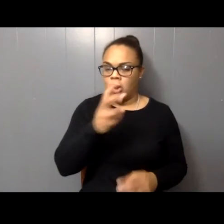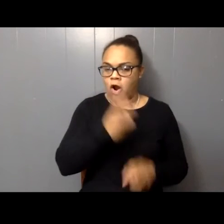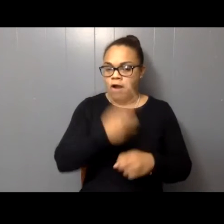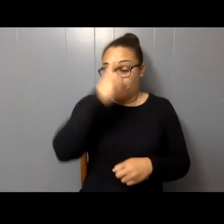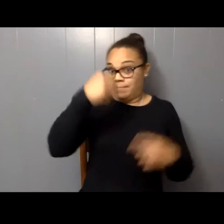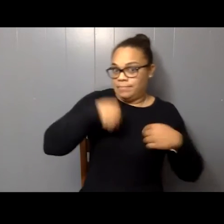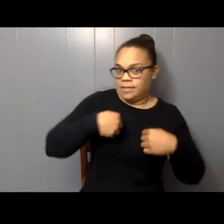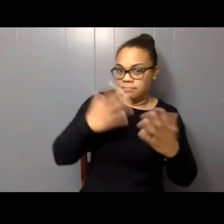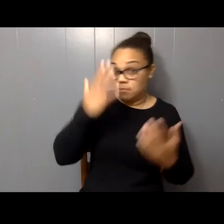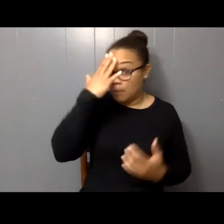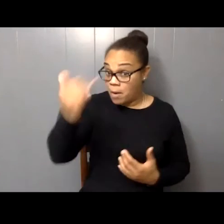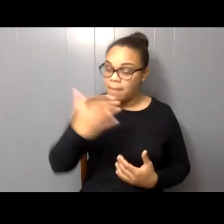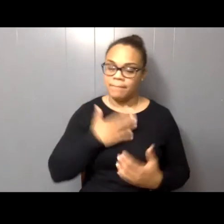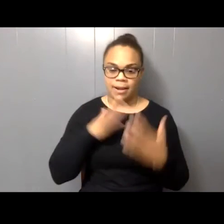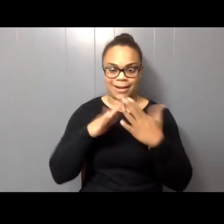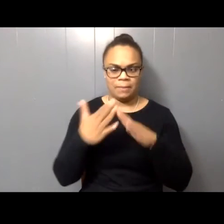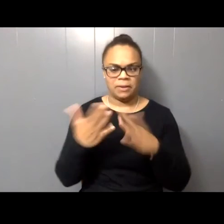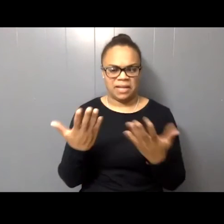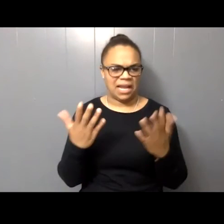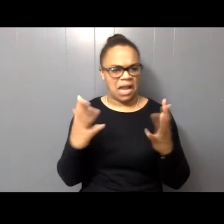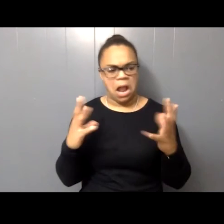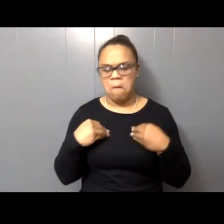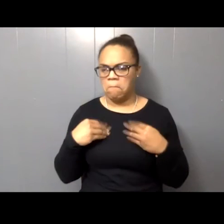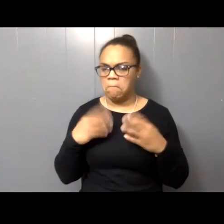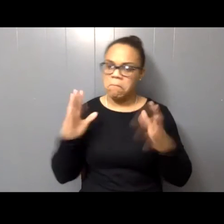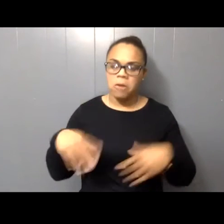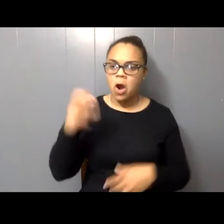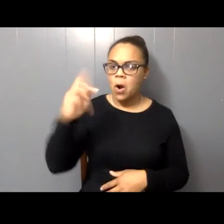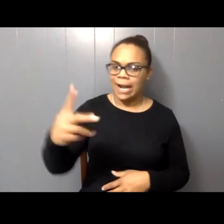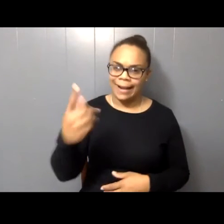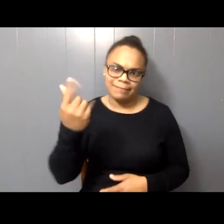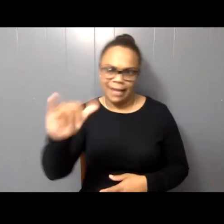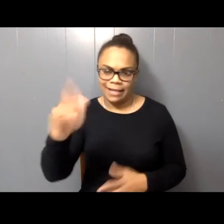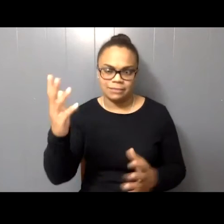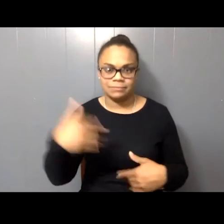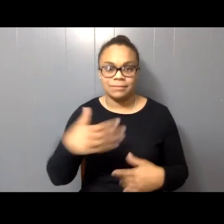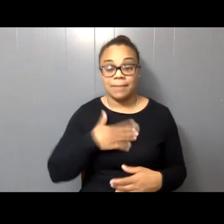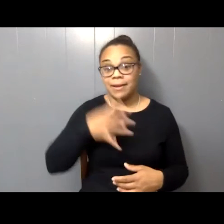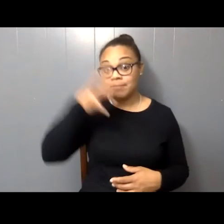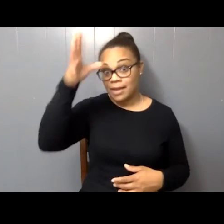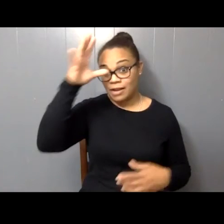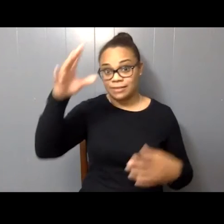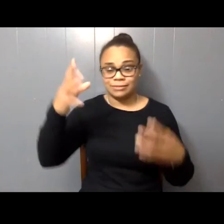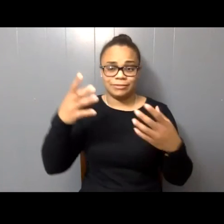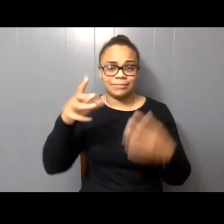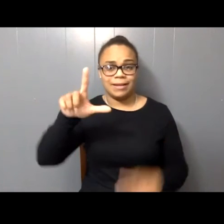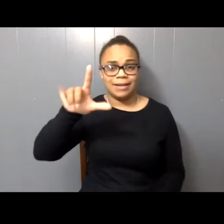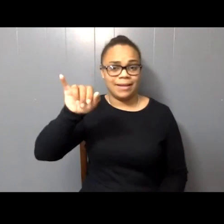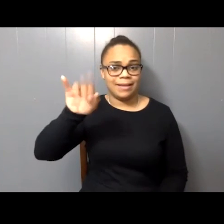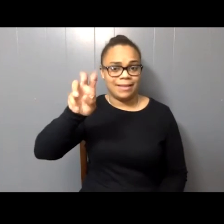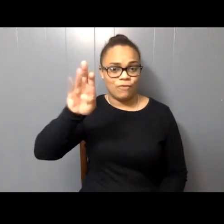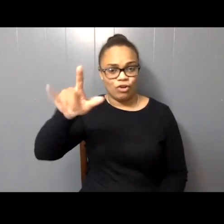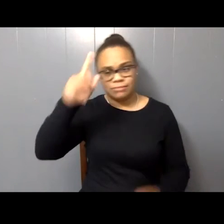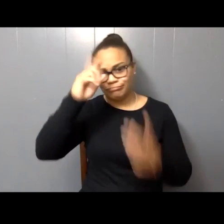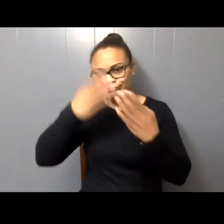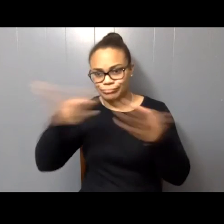very okay to be gay. My parents are liberal and completely okay with it, and same with my friends. I think